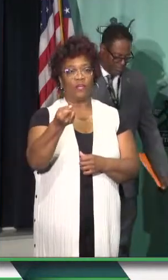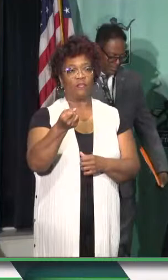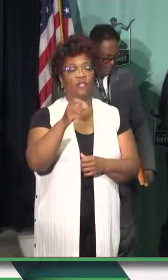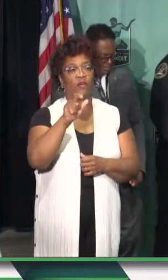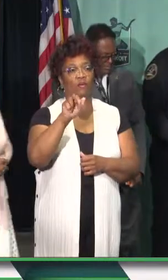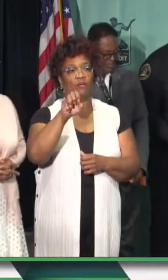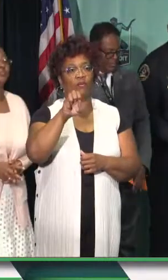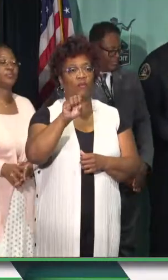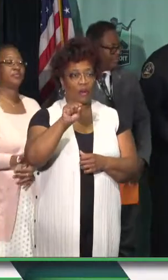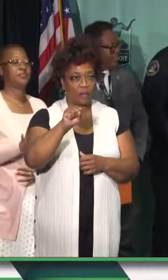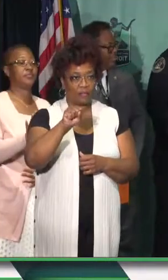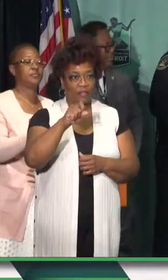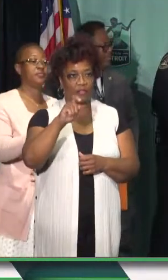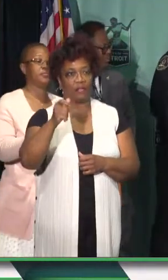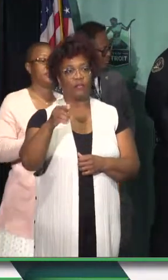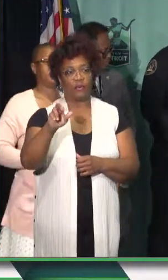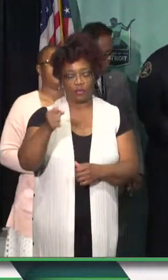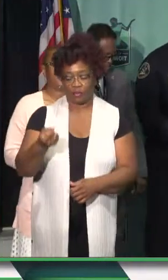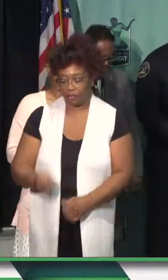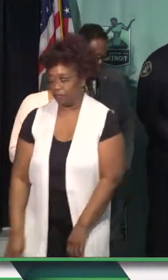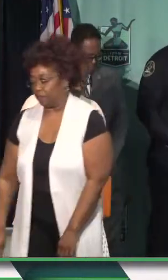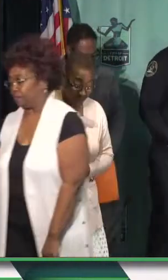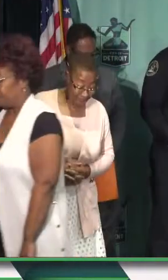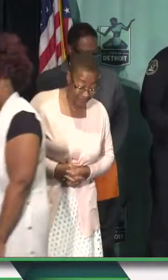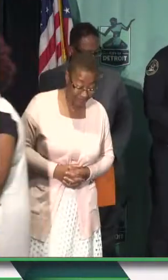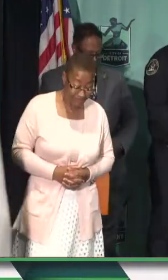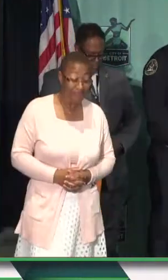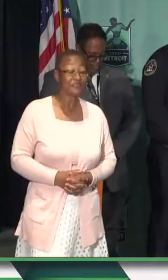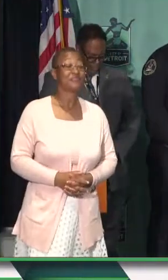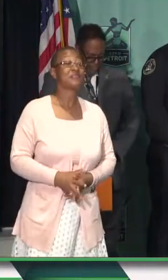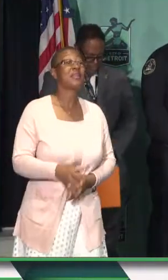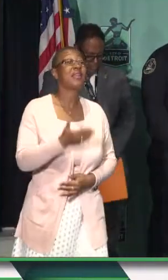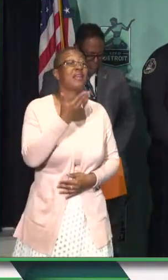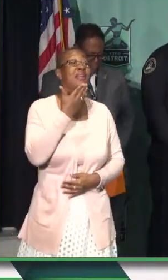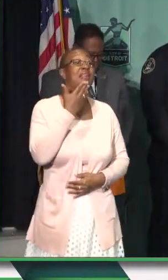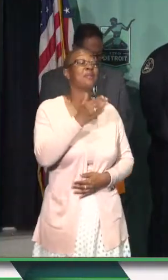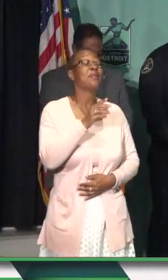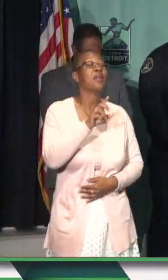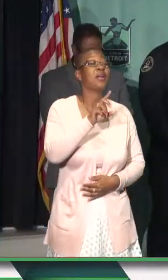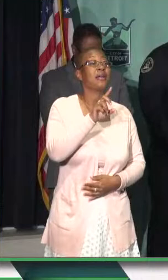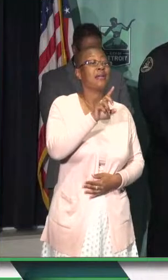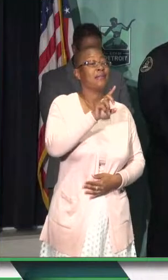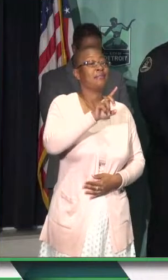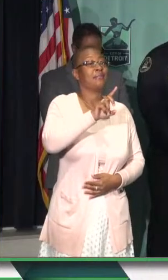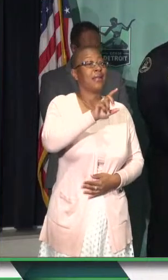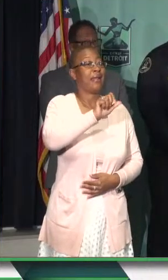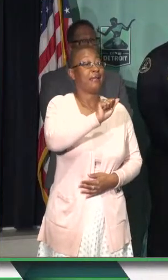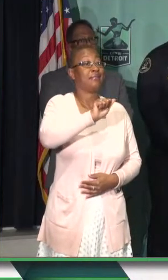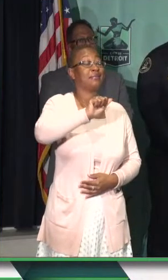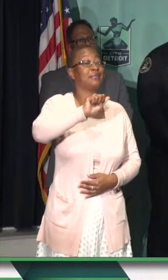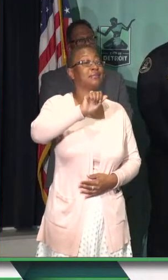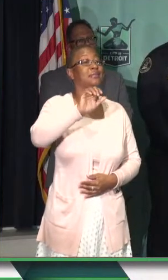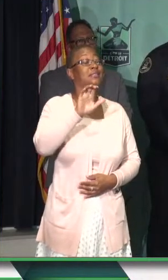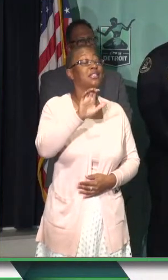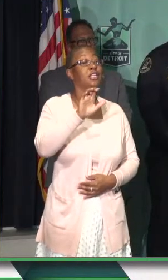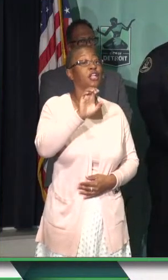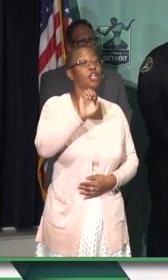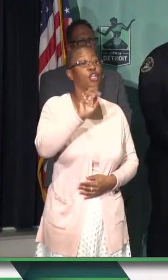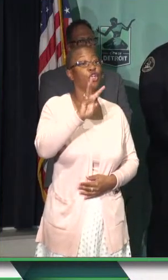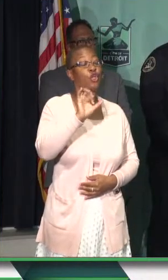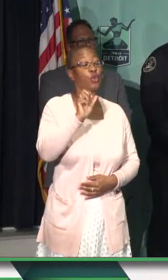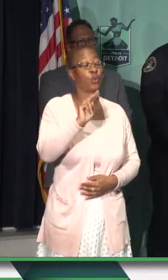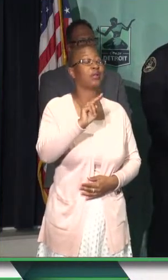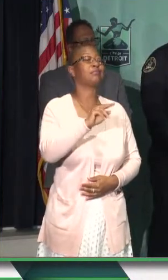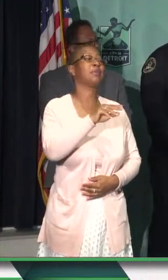Thank you, Deputy Chief Ewing, and to Deputy Mayor Bettison, and to Director